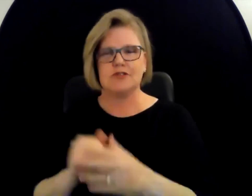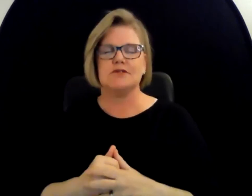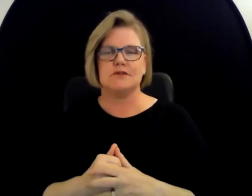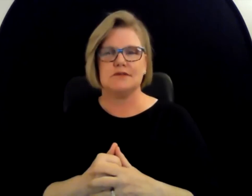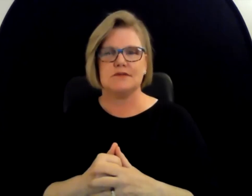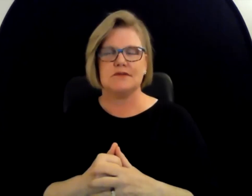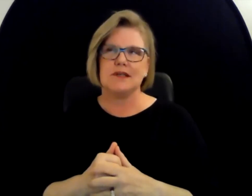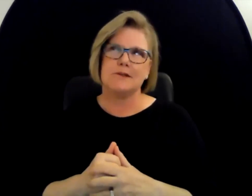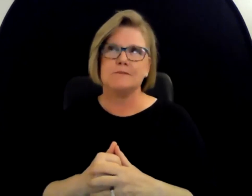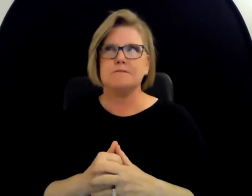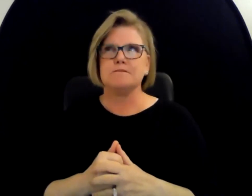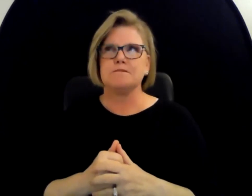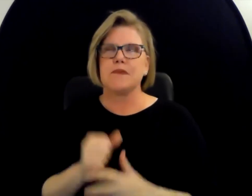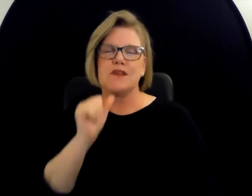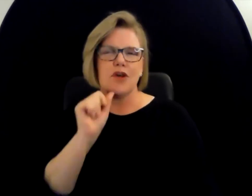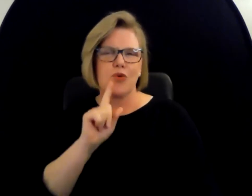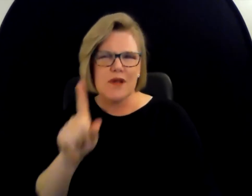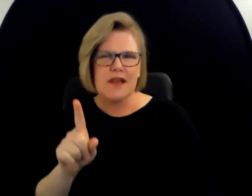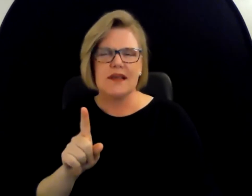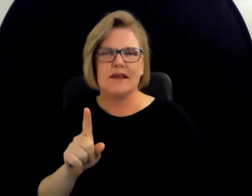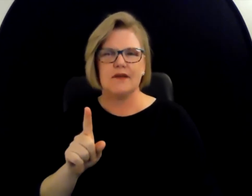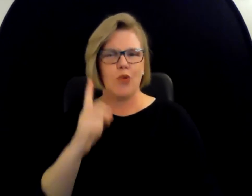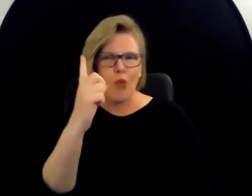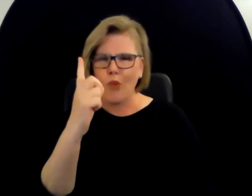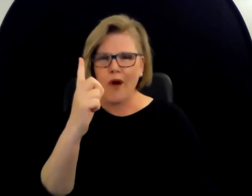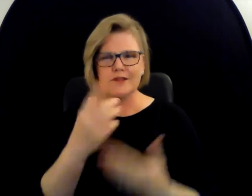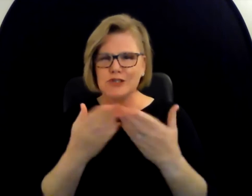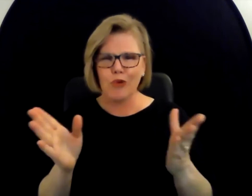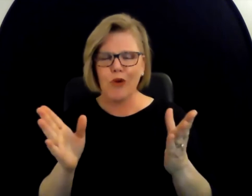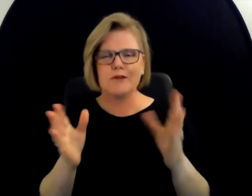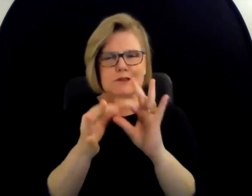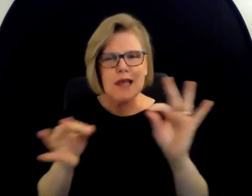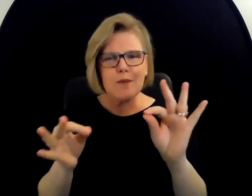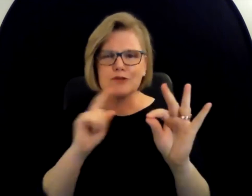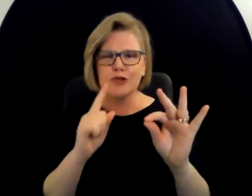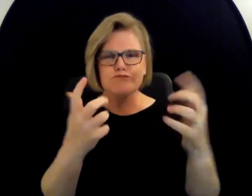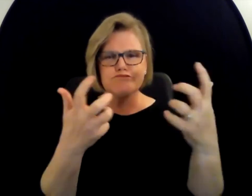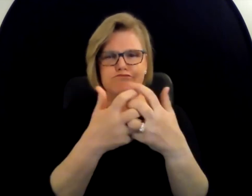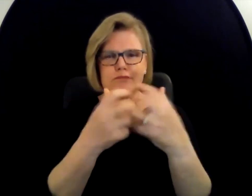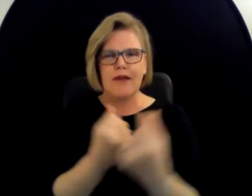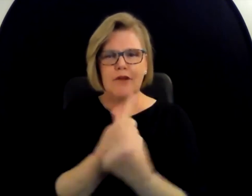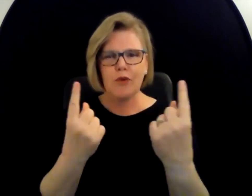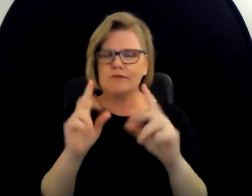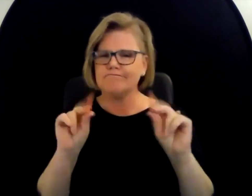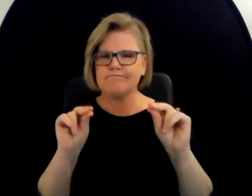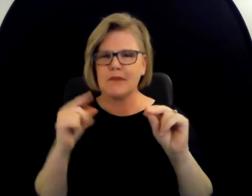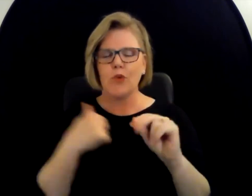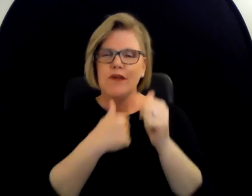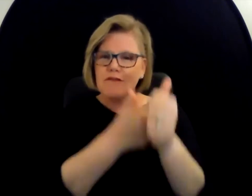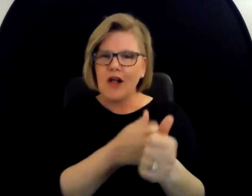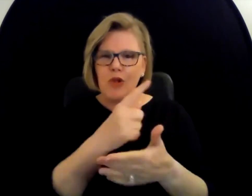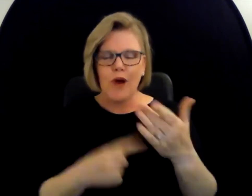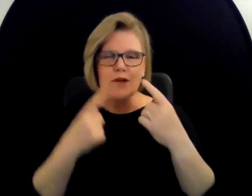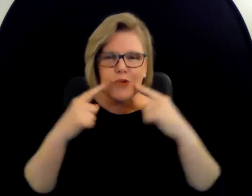not really a general statement that can be made. It's just, we follow what is working, and there's no